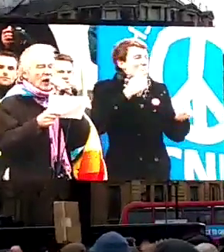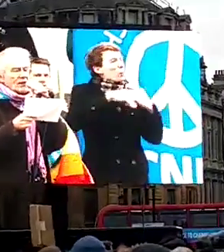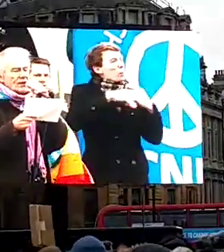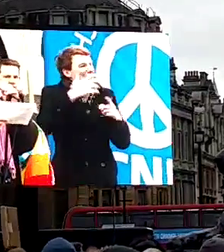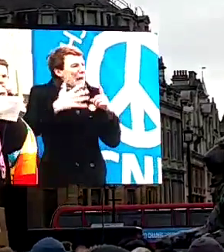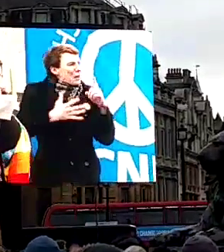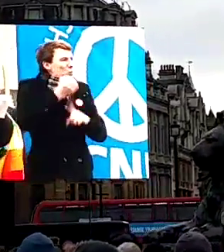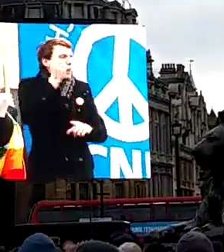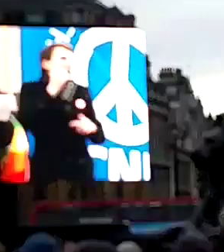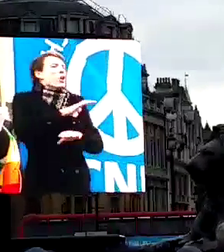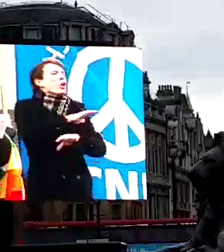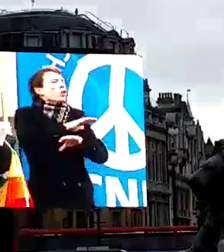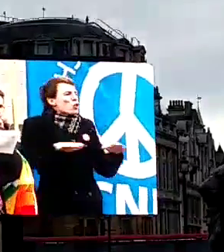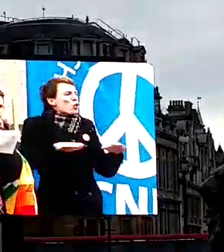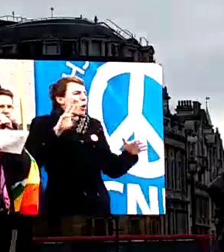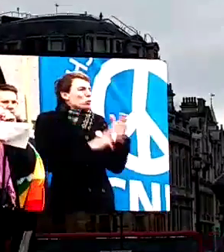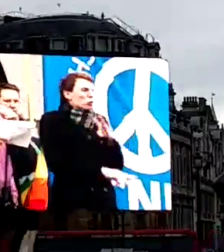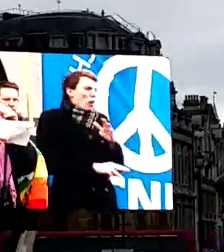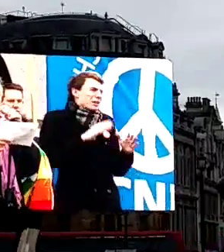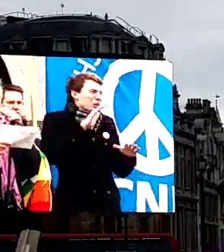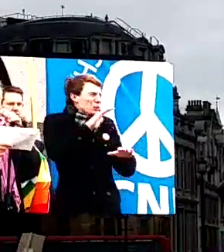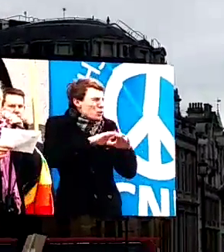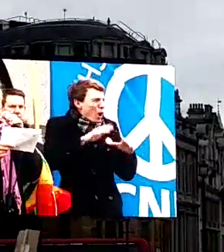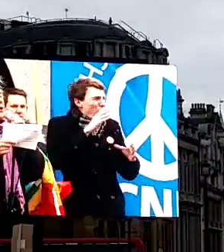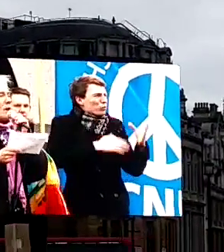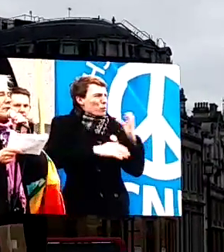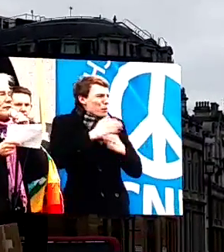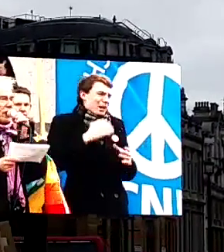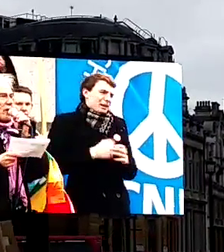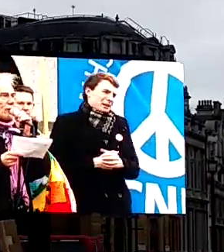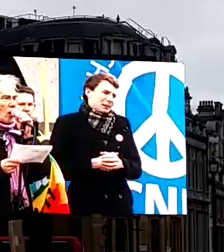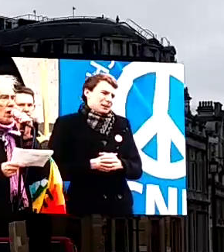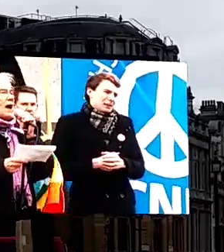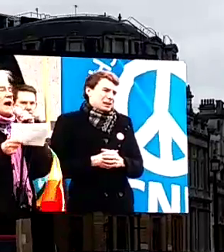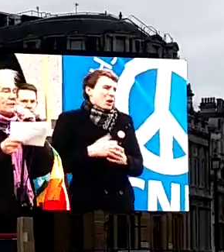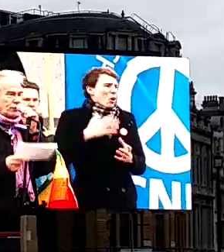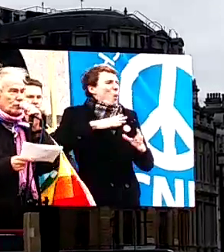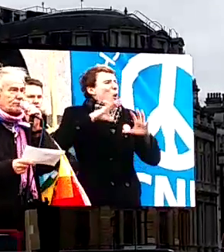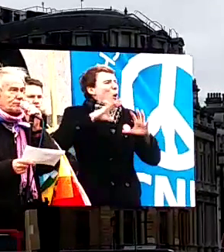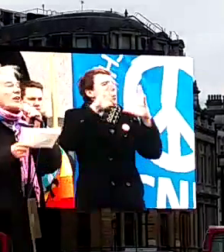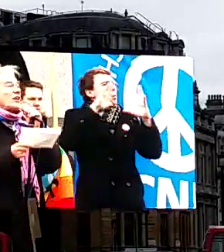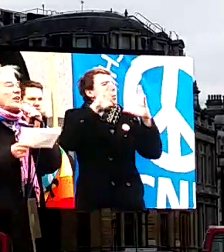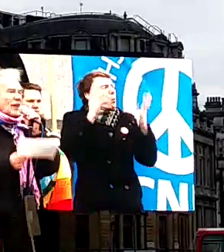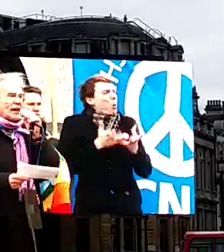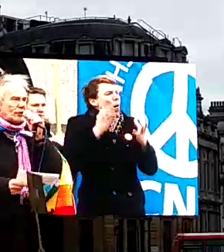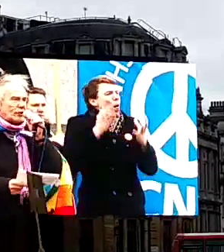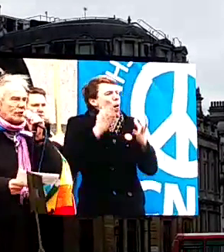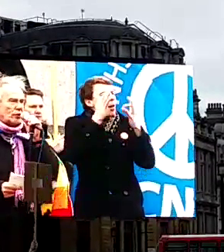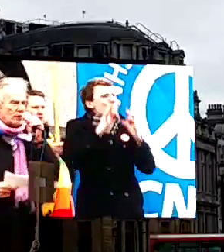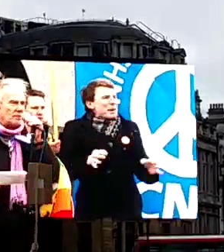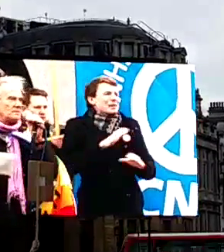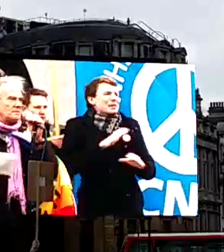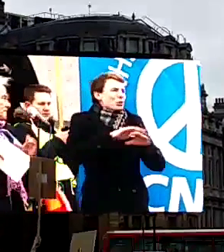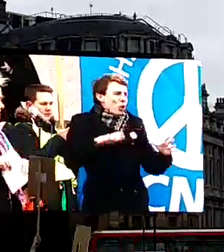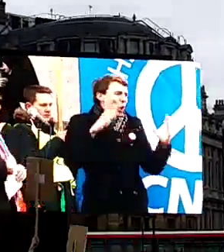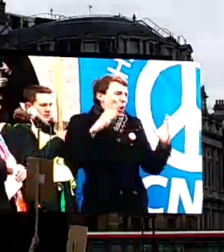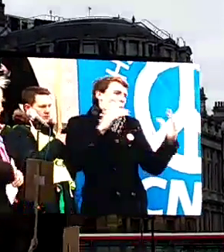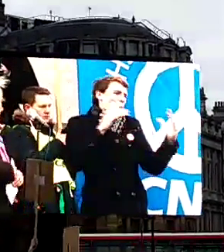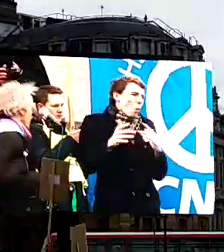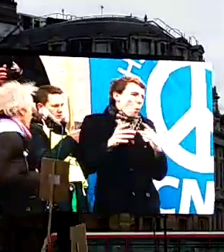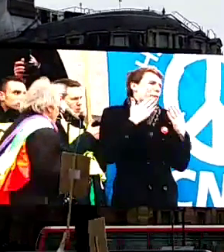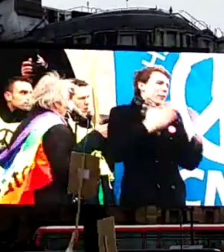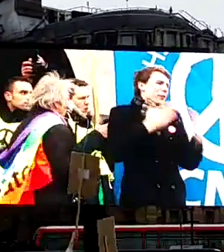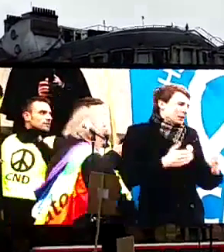No Trident, no modernization. For peace and a world free of war and nukes. Thank you.